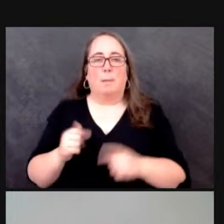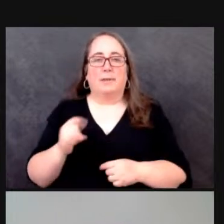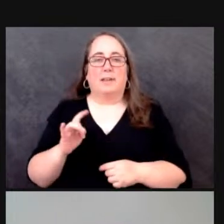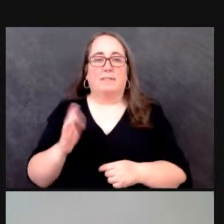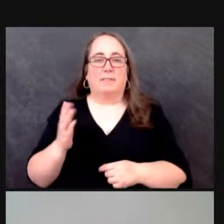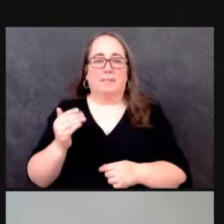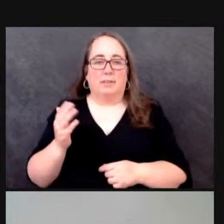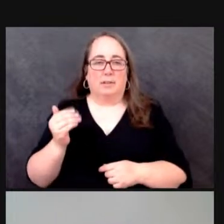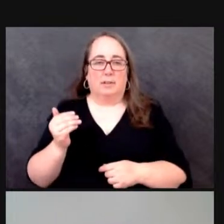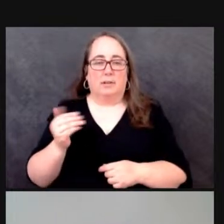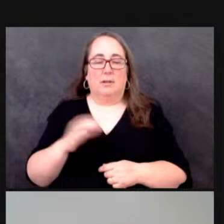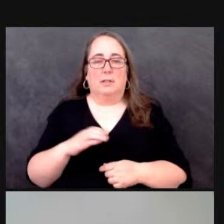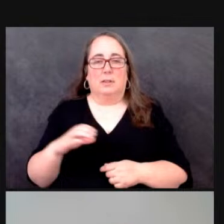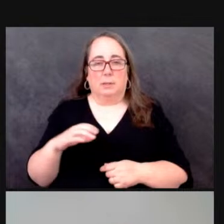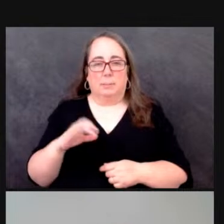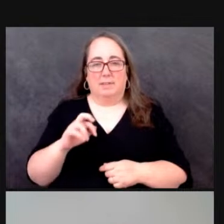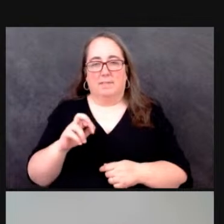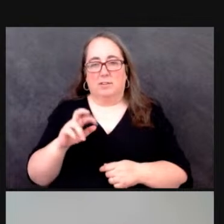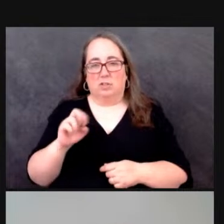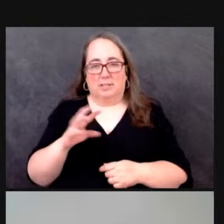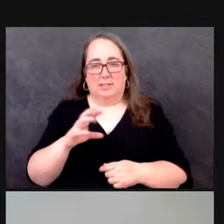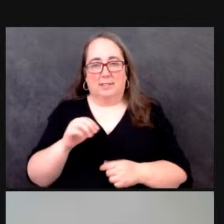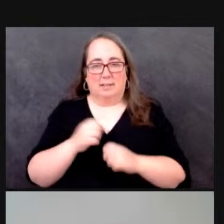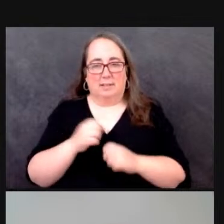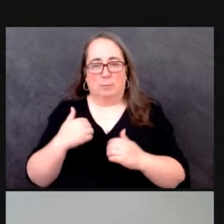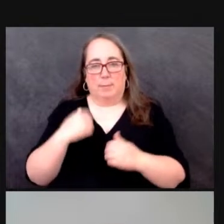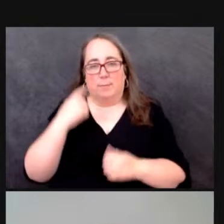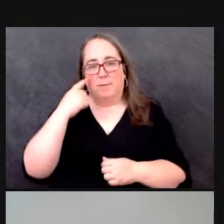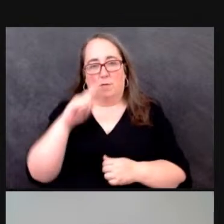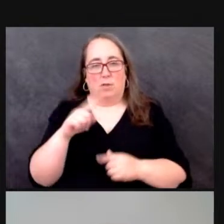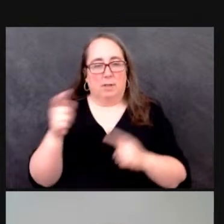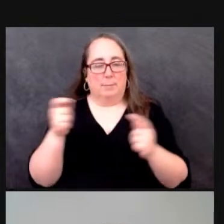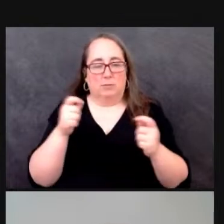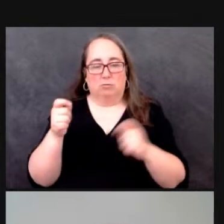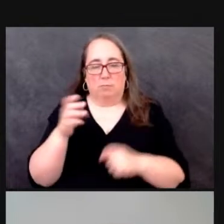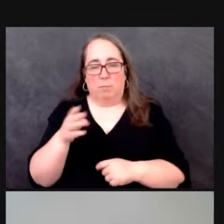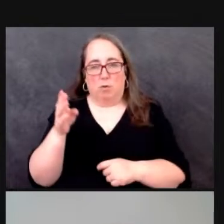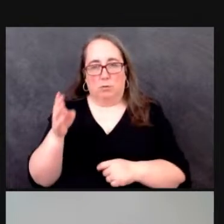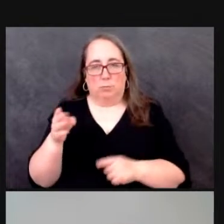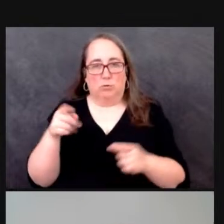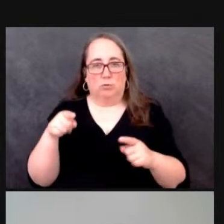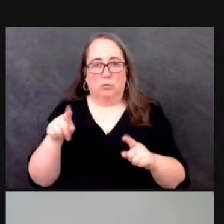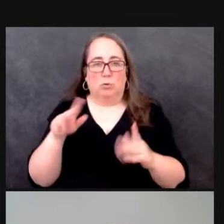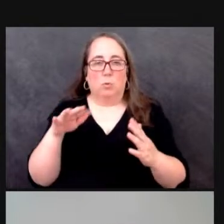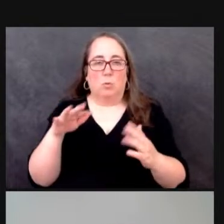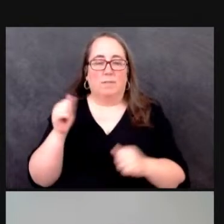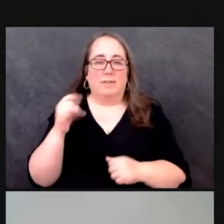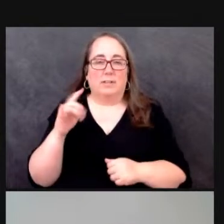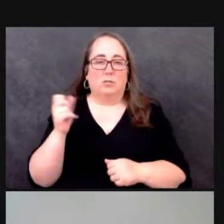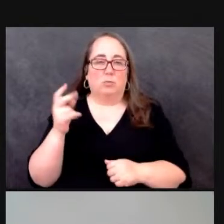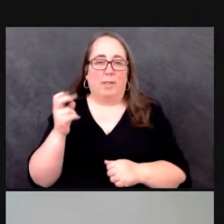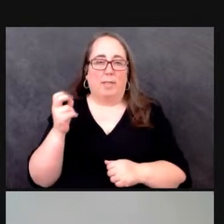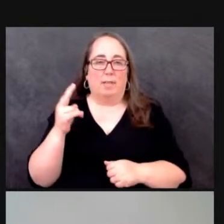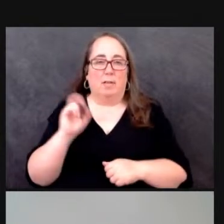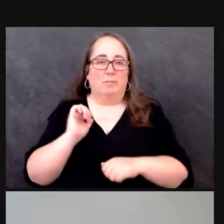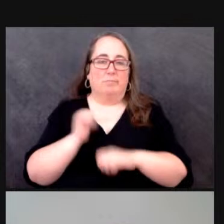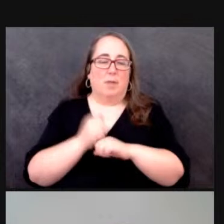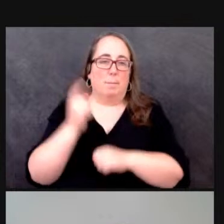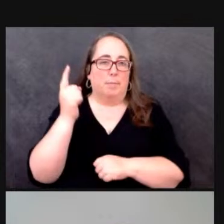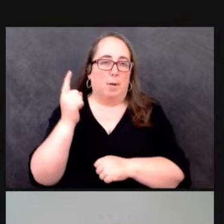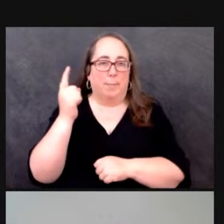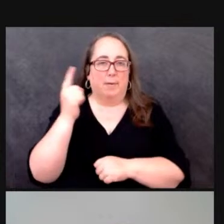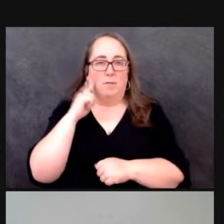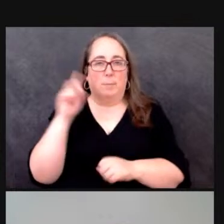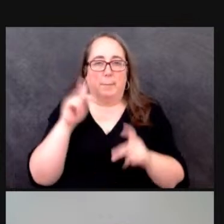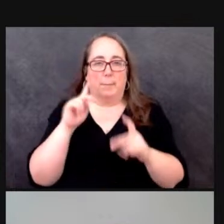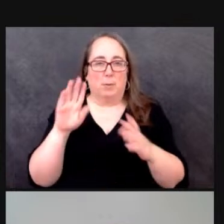Committee of Vigilance and Safety, which was responsible for the administration of Baltimore during the War of 1812, erected a monument to those who had